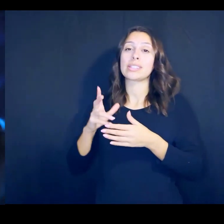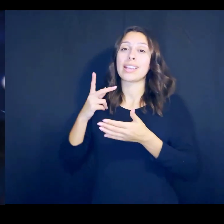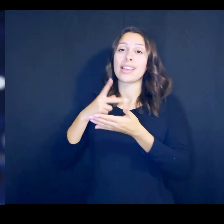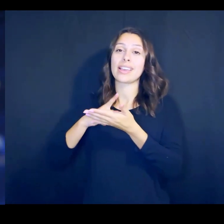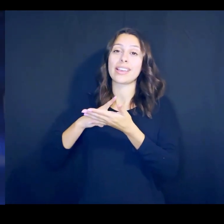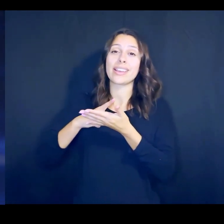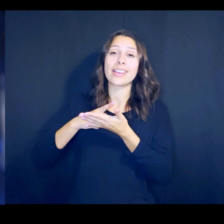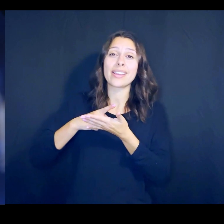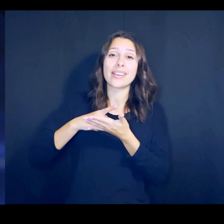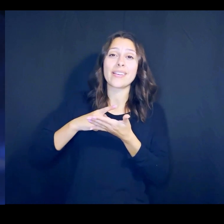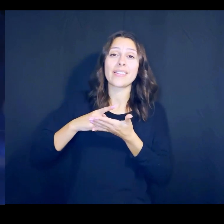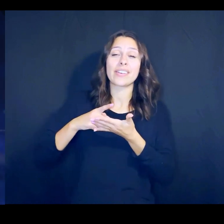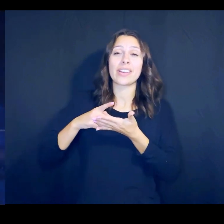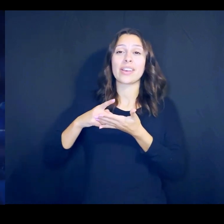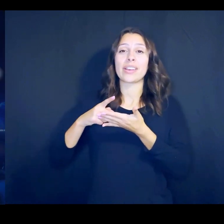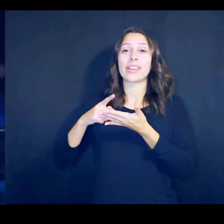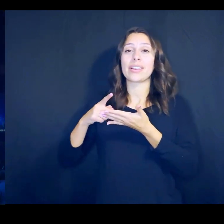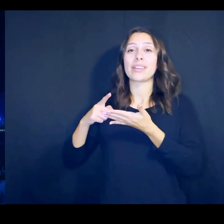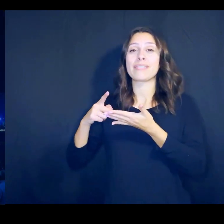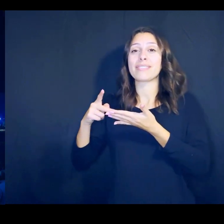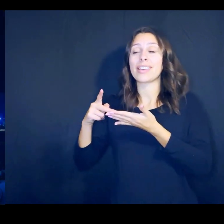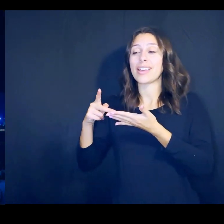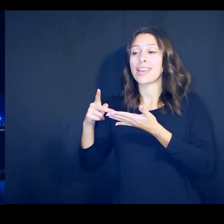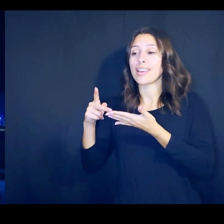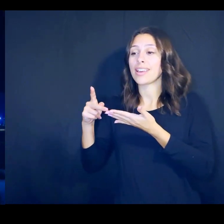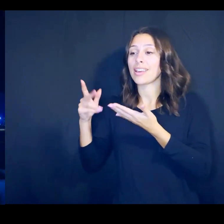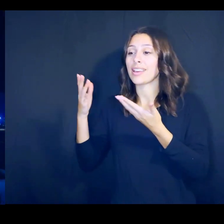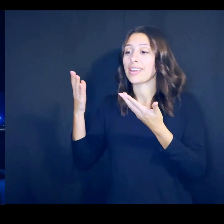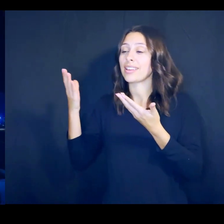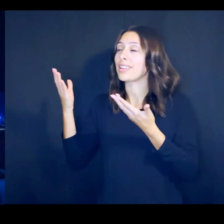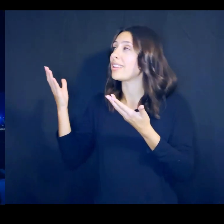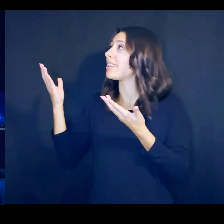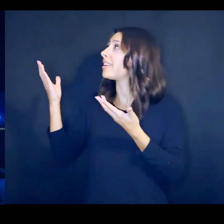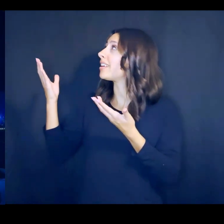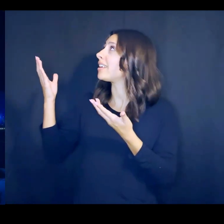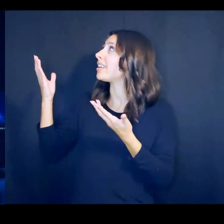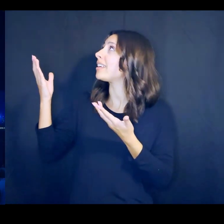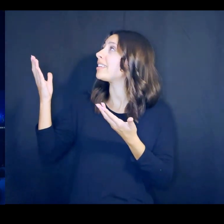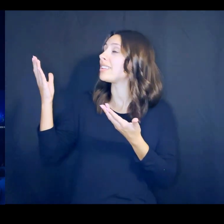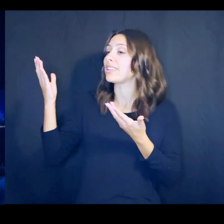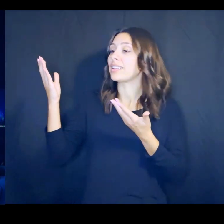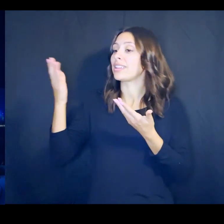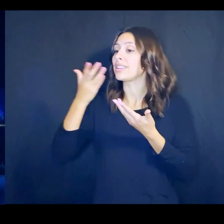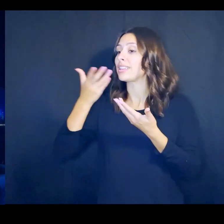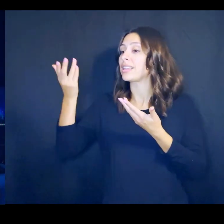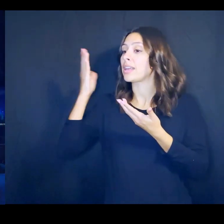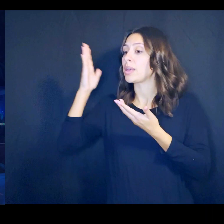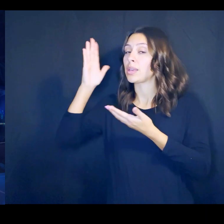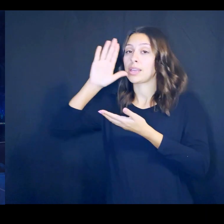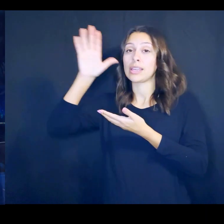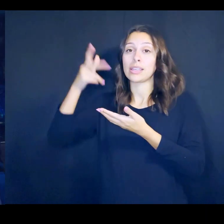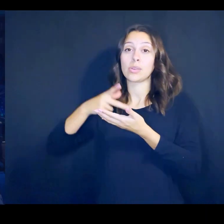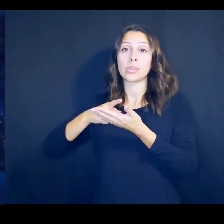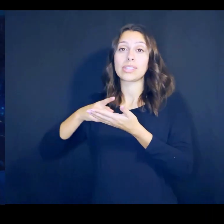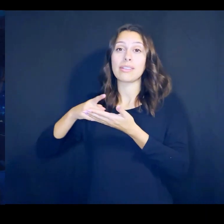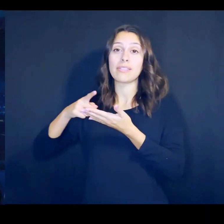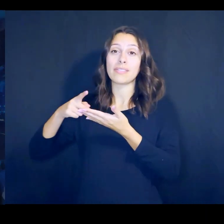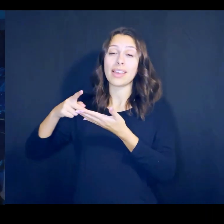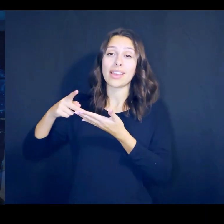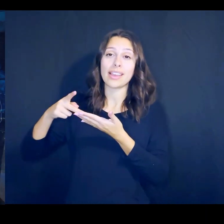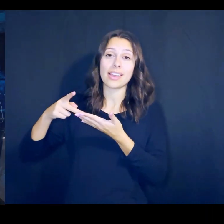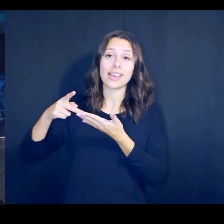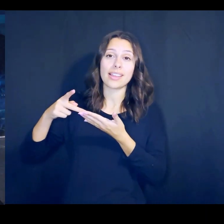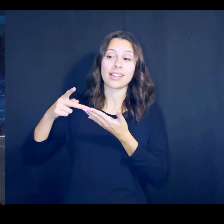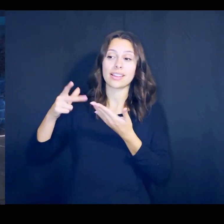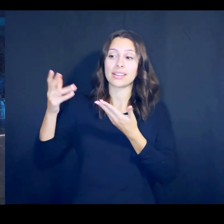We lift our hands, Father. We lift our voice because we trust you. We're here for a transformation. Come on.